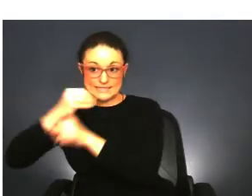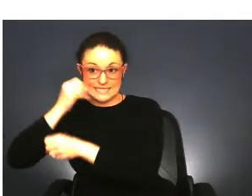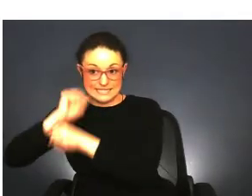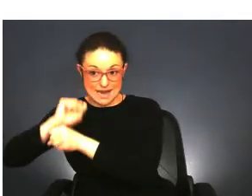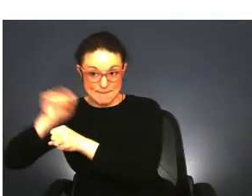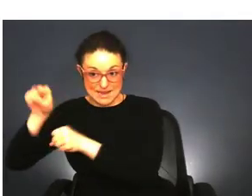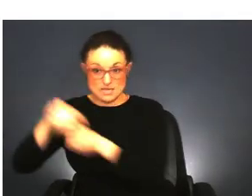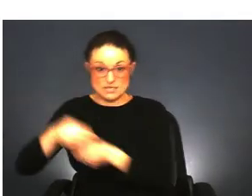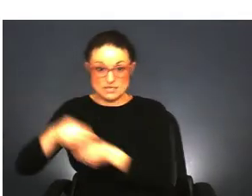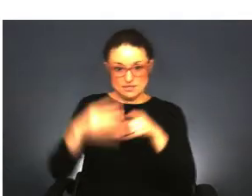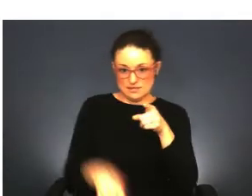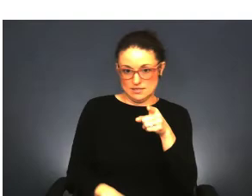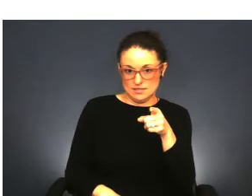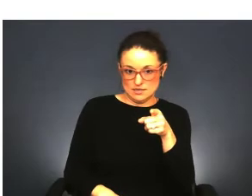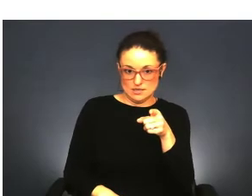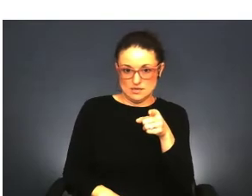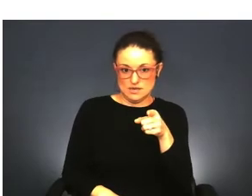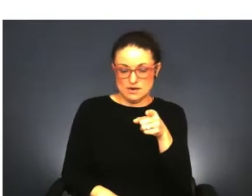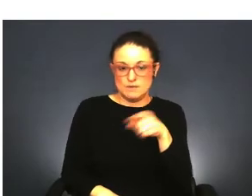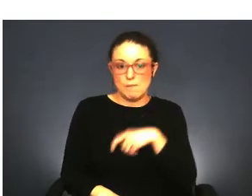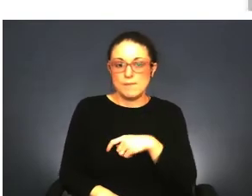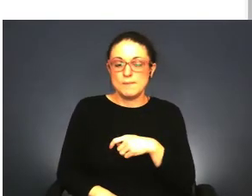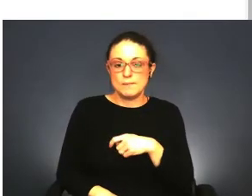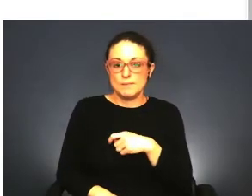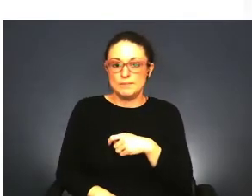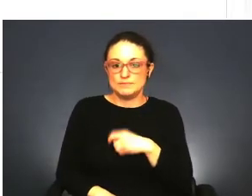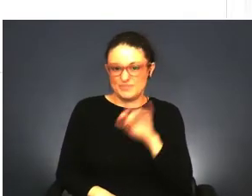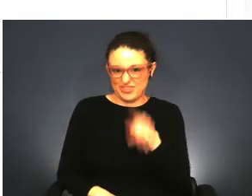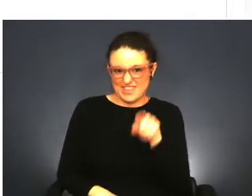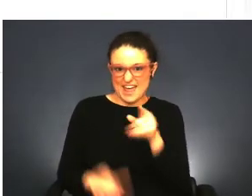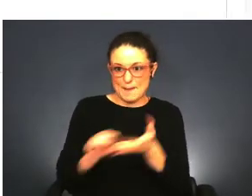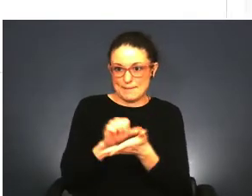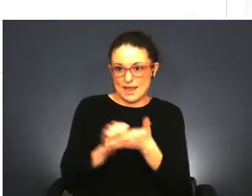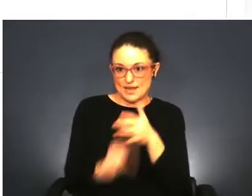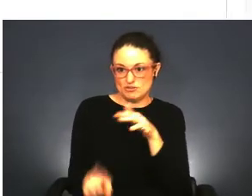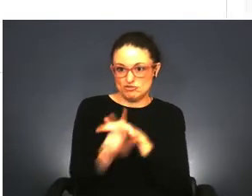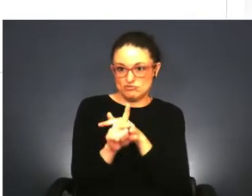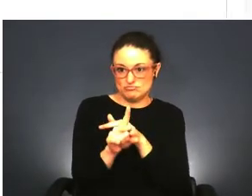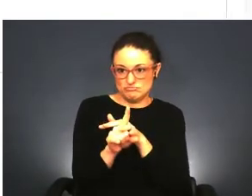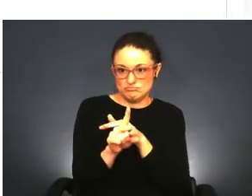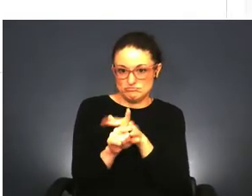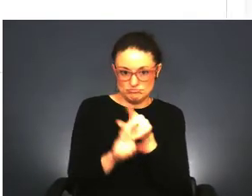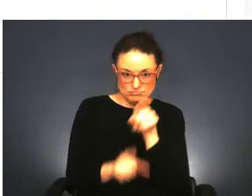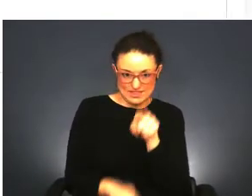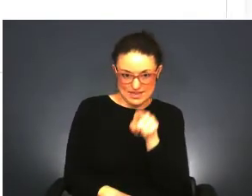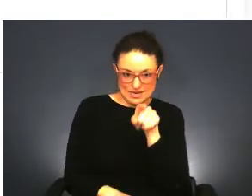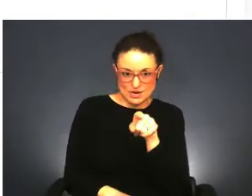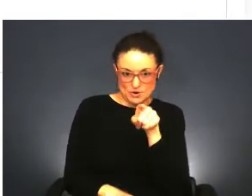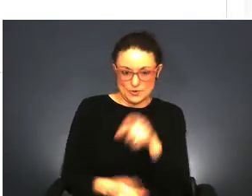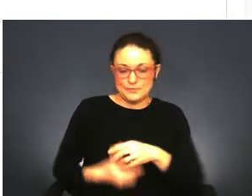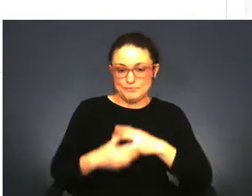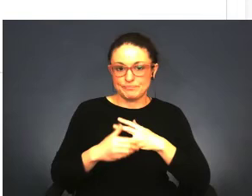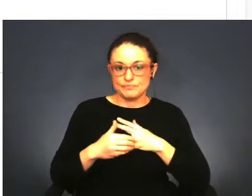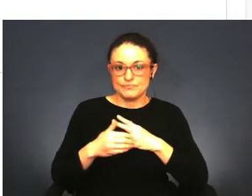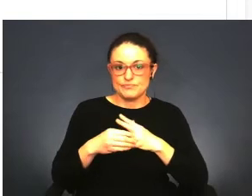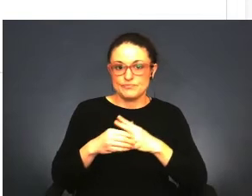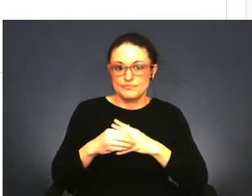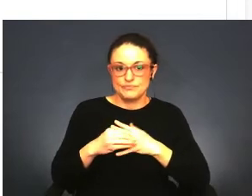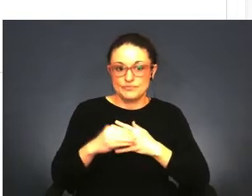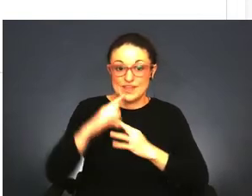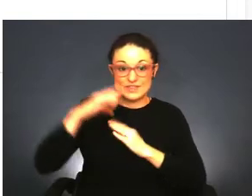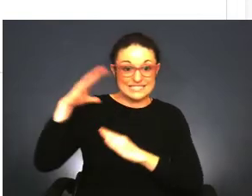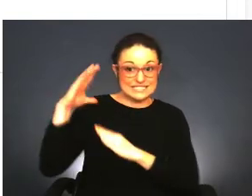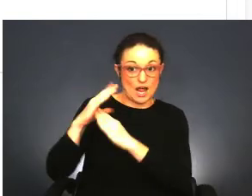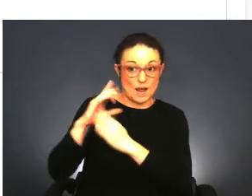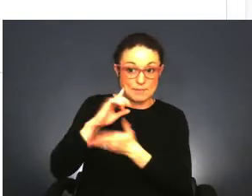get is this page. All right. So at the top of this page, I